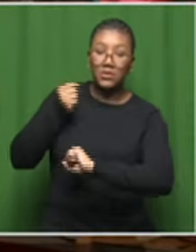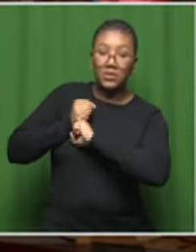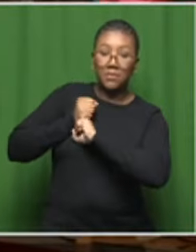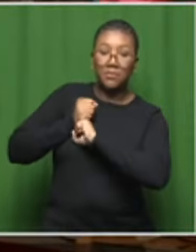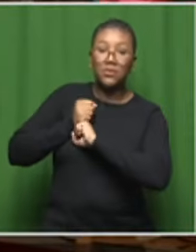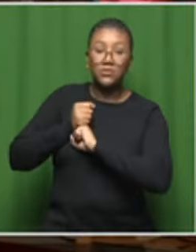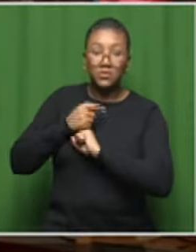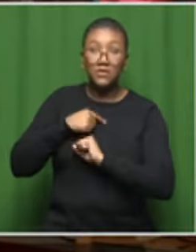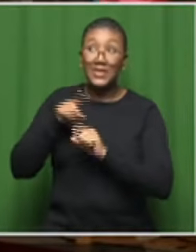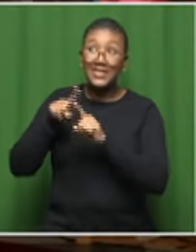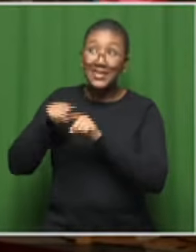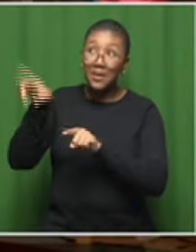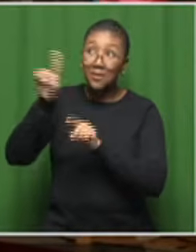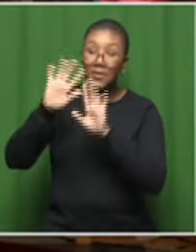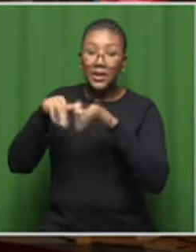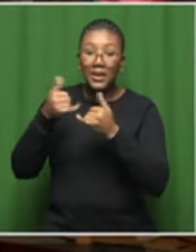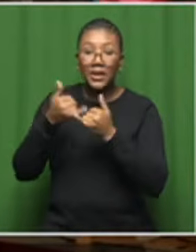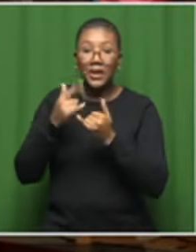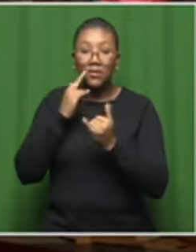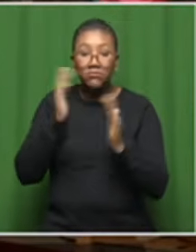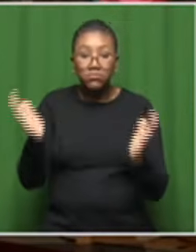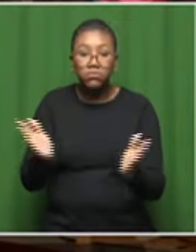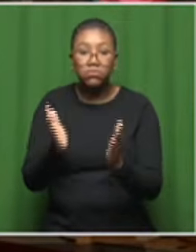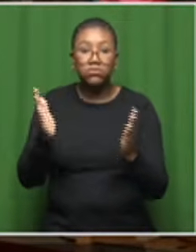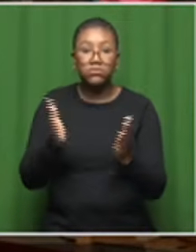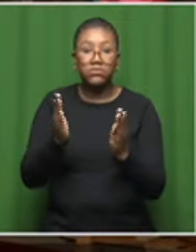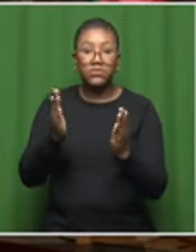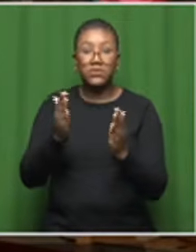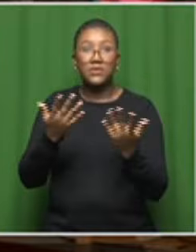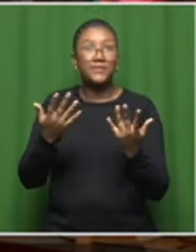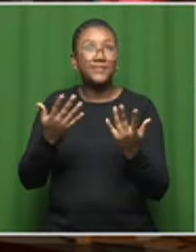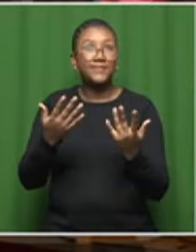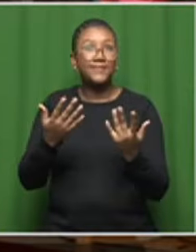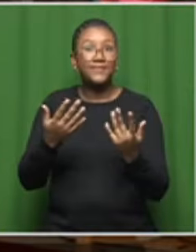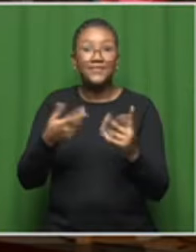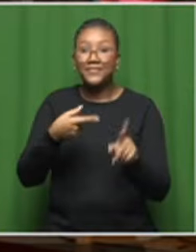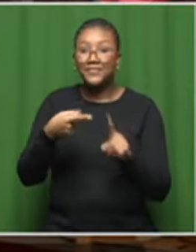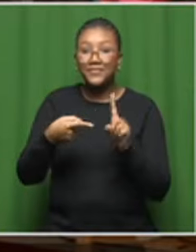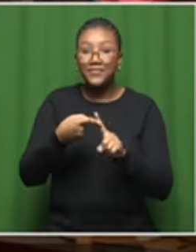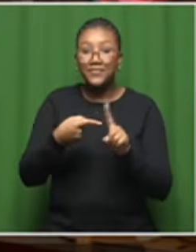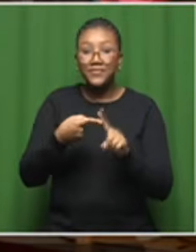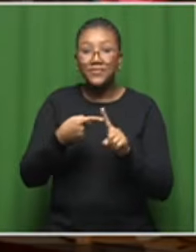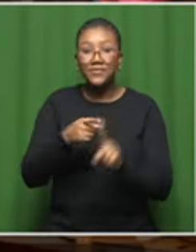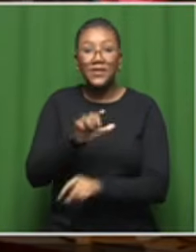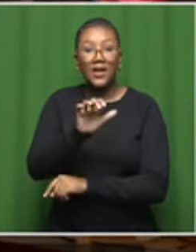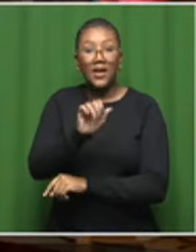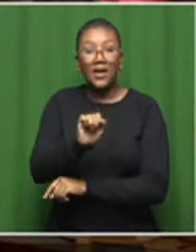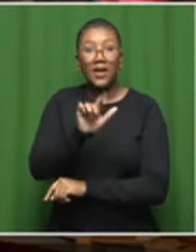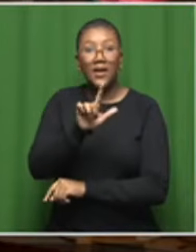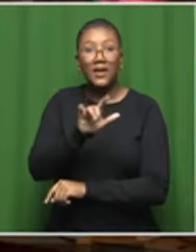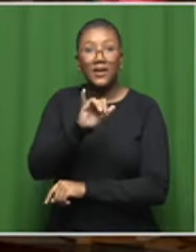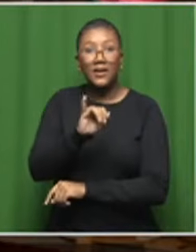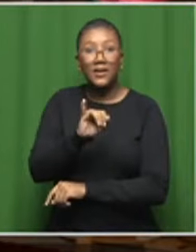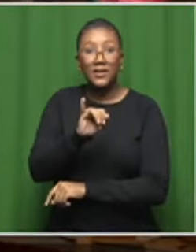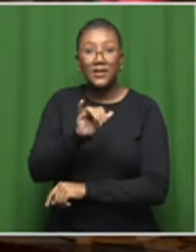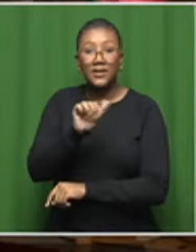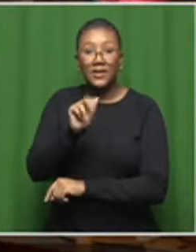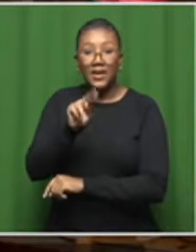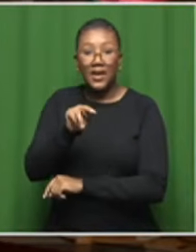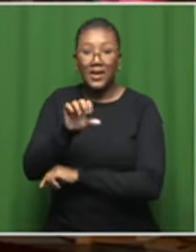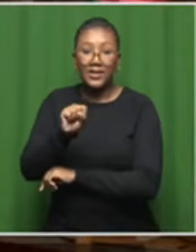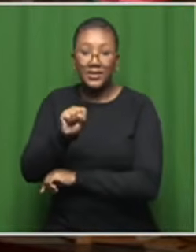the art scene. I could mention a few. There's Alliance Francaise, that's the